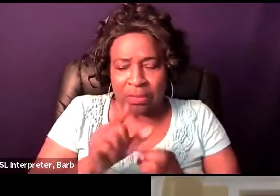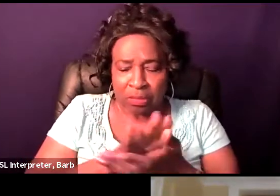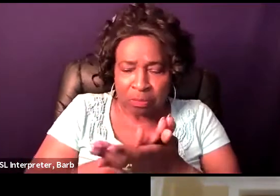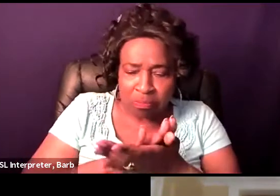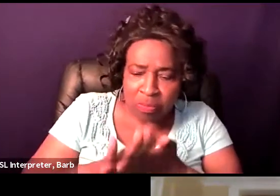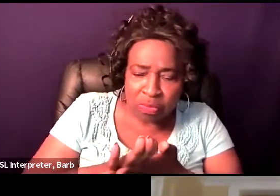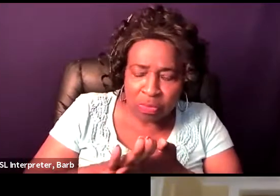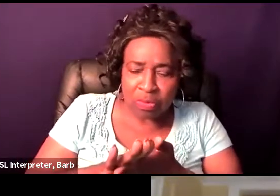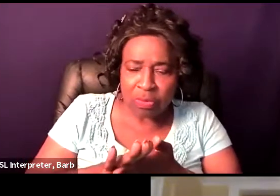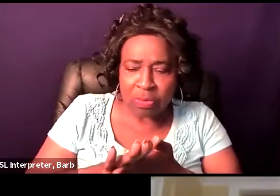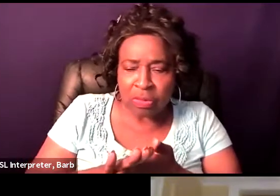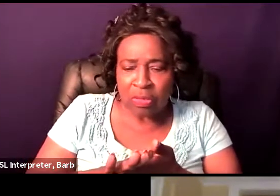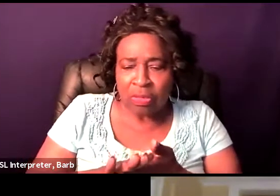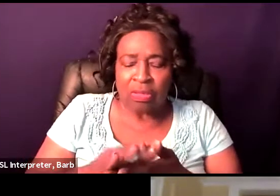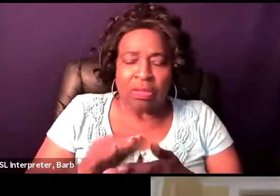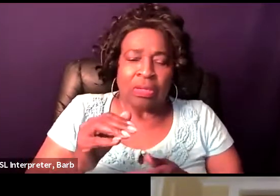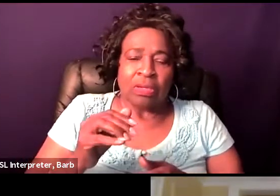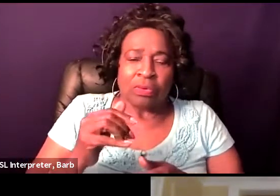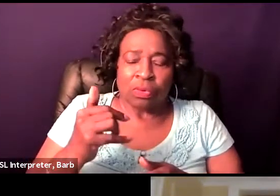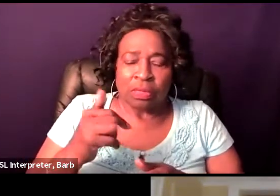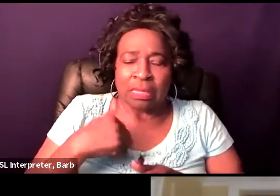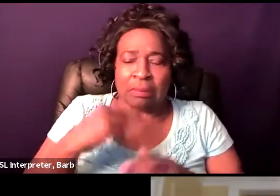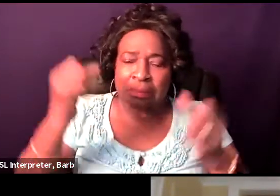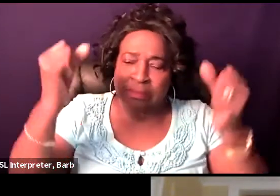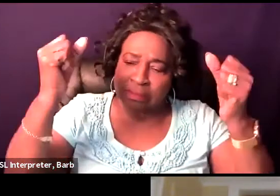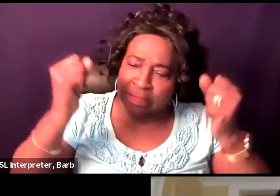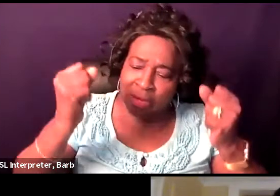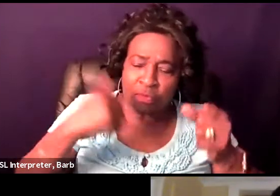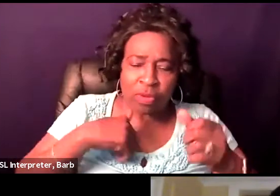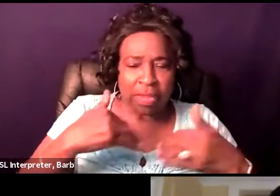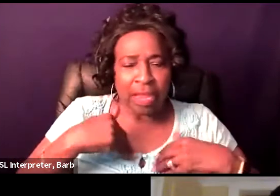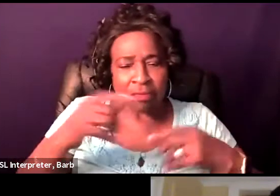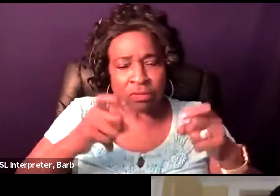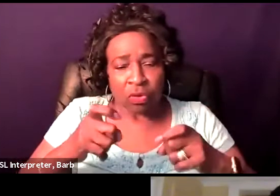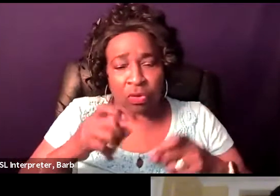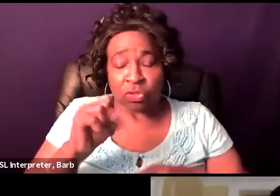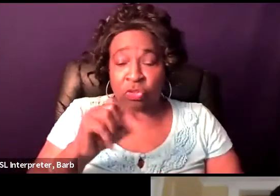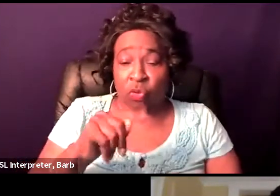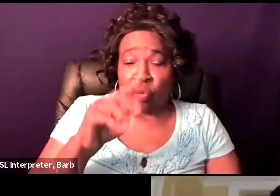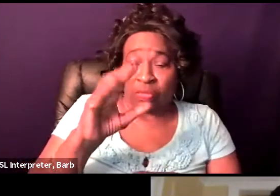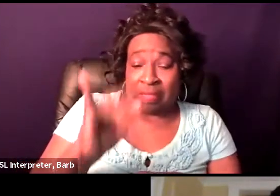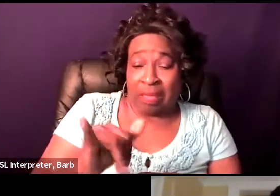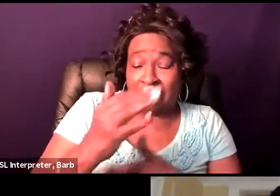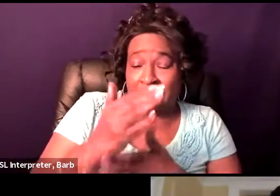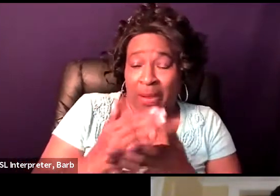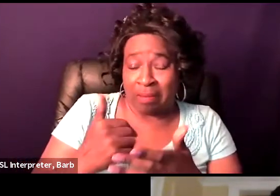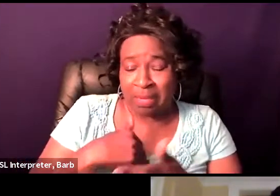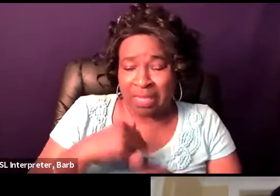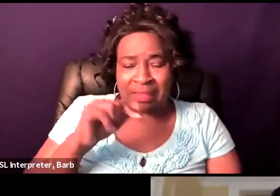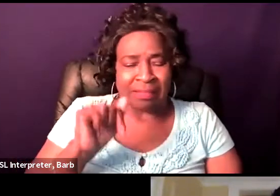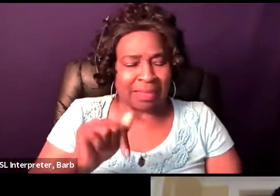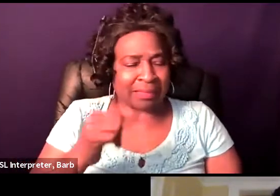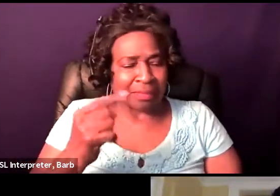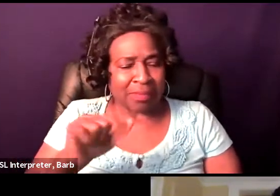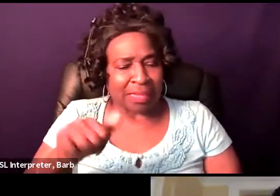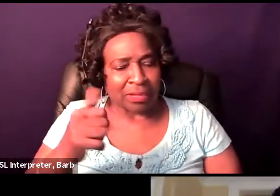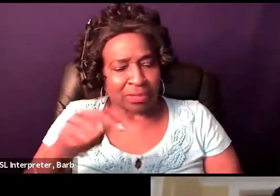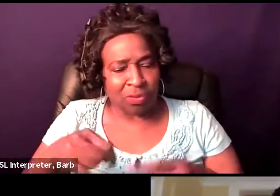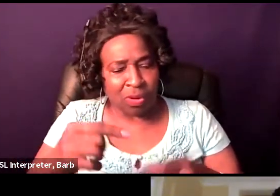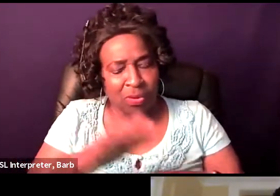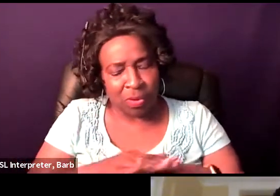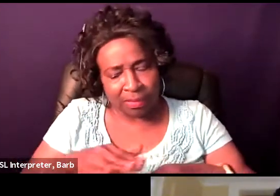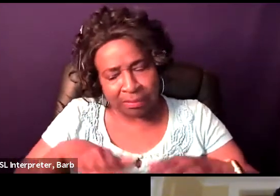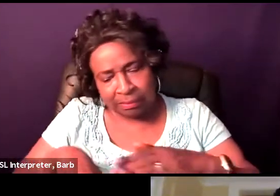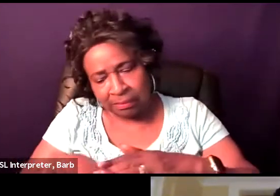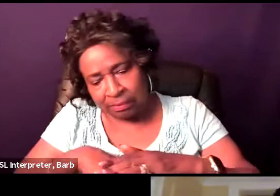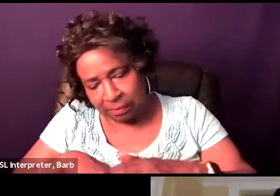we have control, we're growing what we, And so that part of me that was like, there's something else going on under the surface,